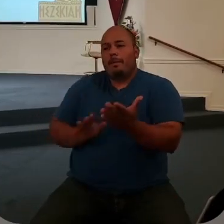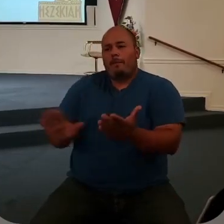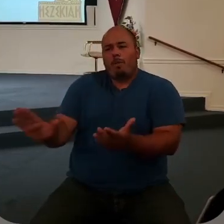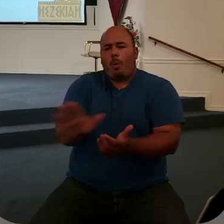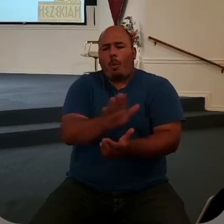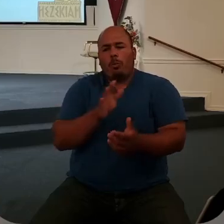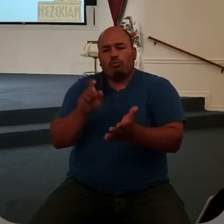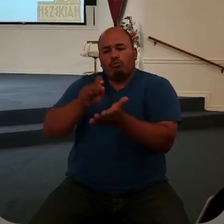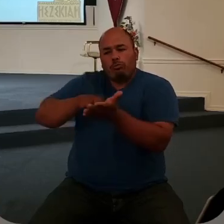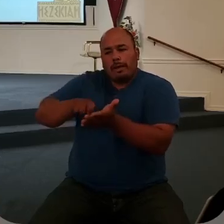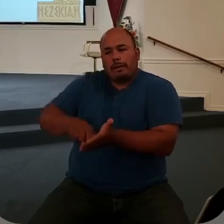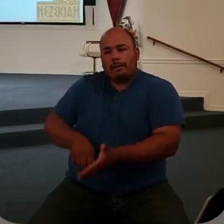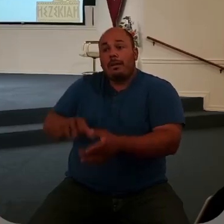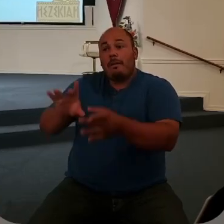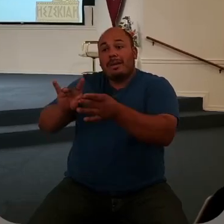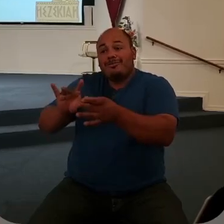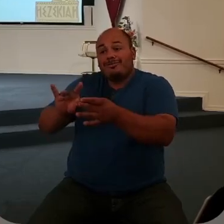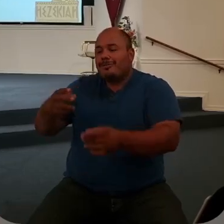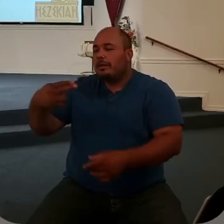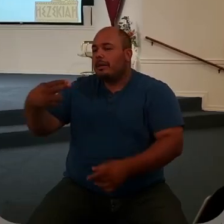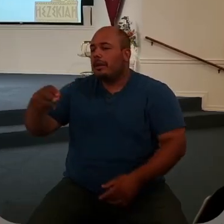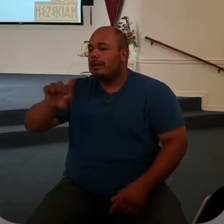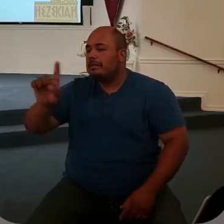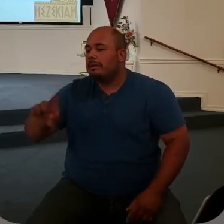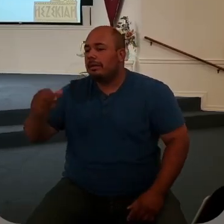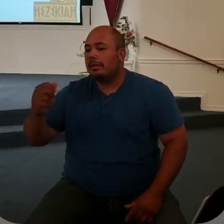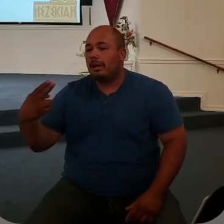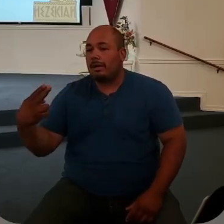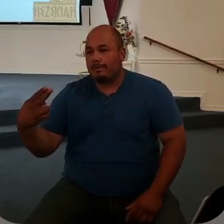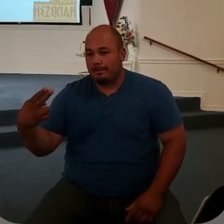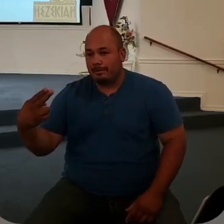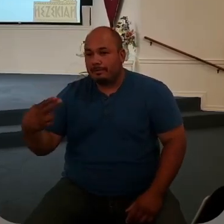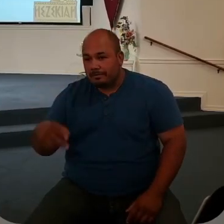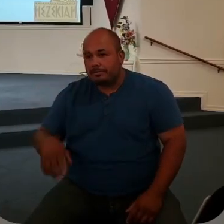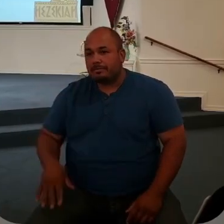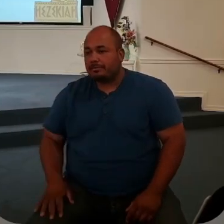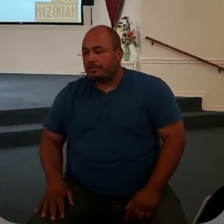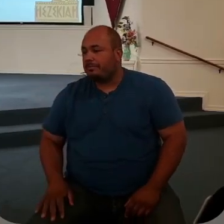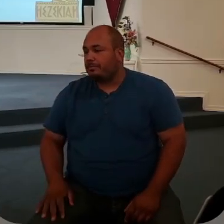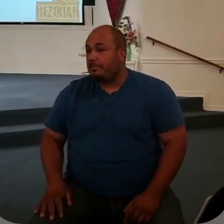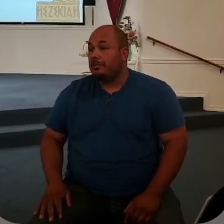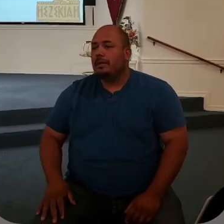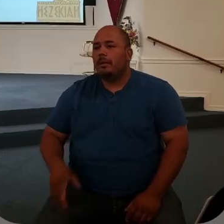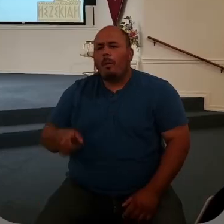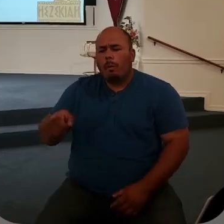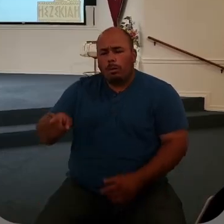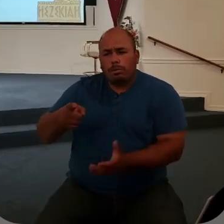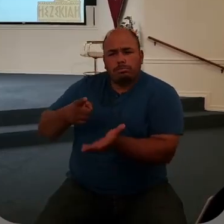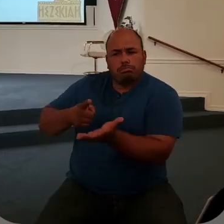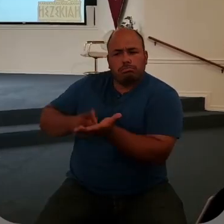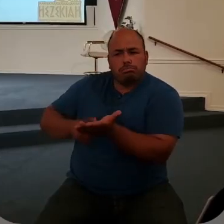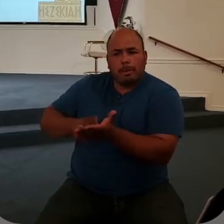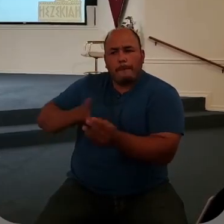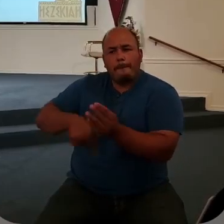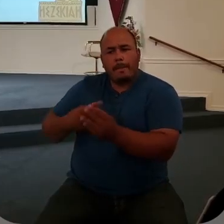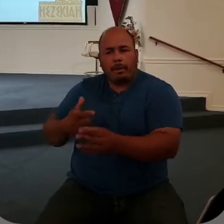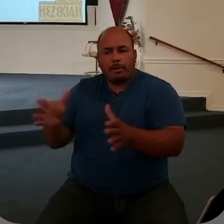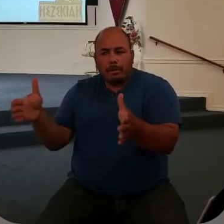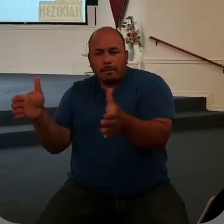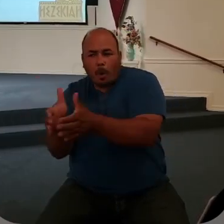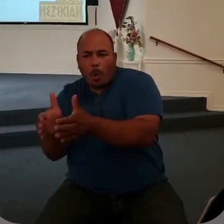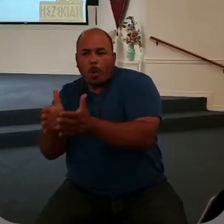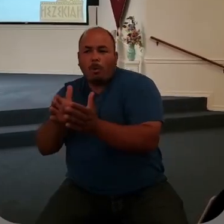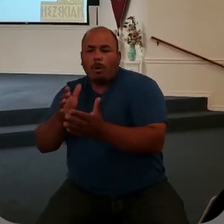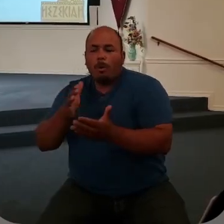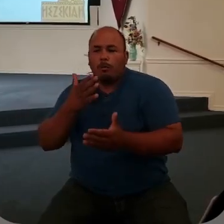Hezekiah, including mention of a group of small nations that teamed up with Judah to rebel against the Assyrian Empire when